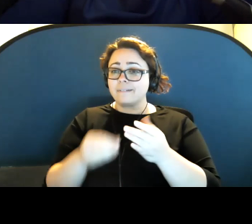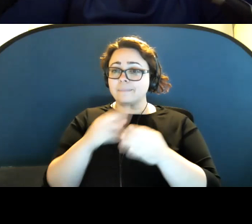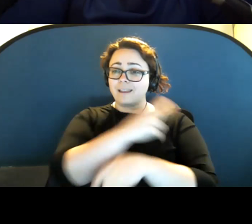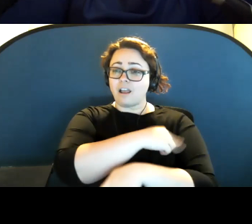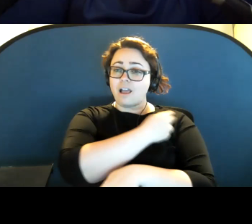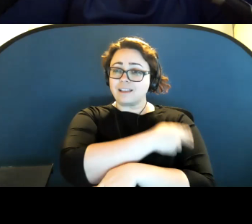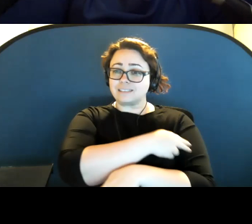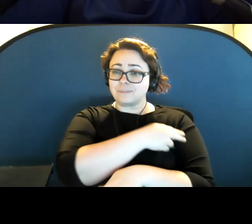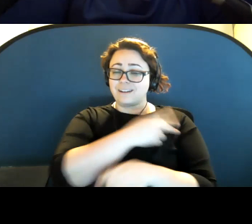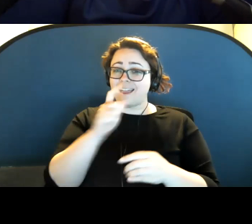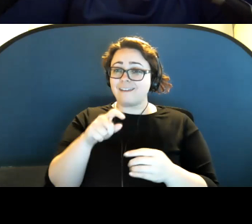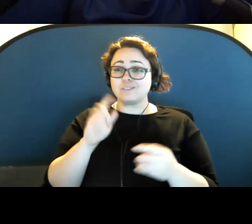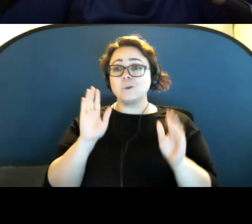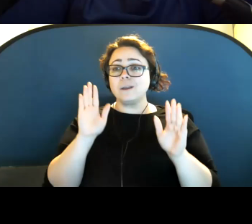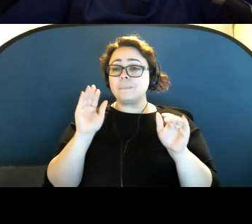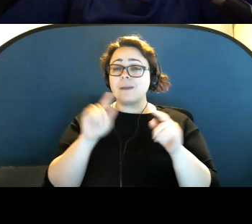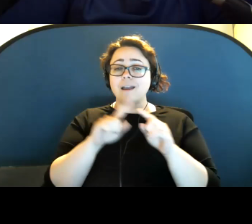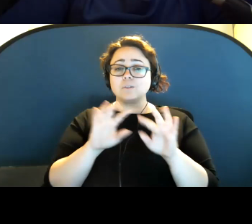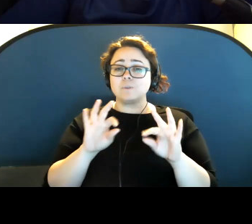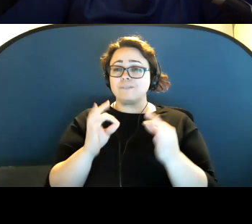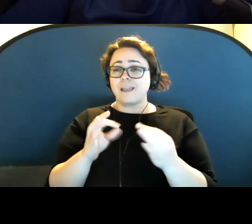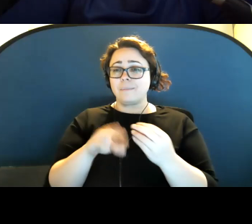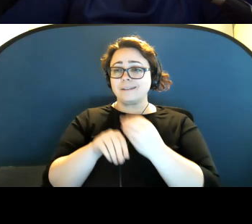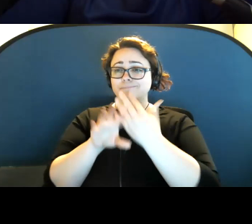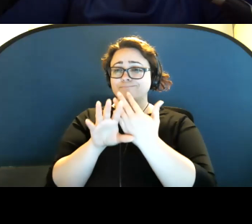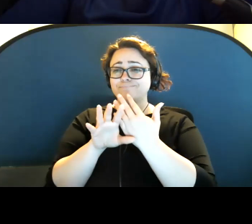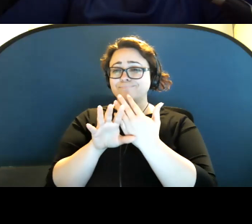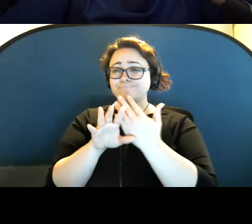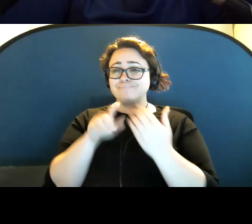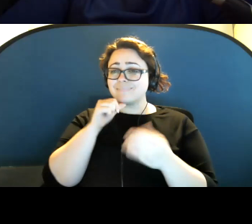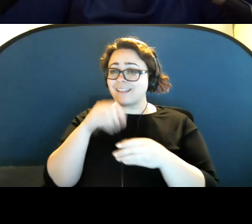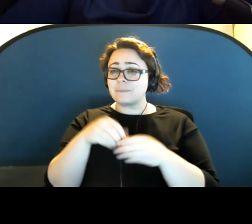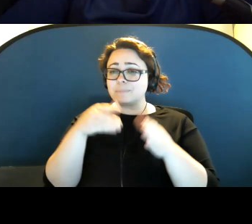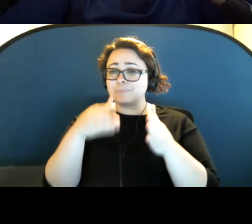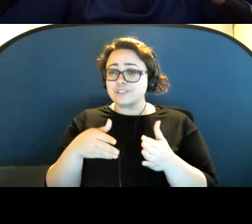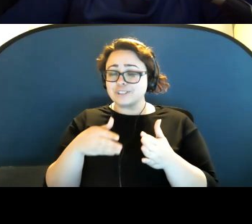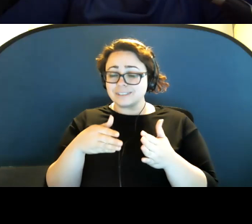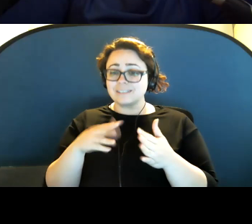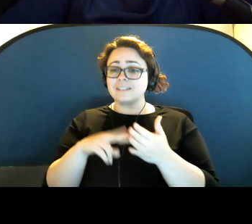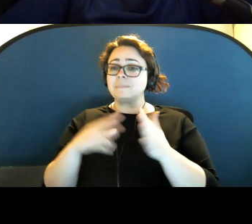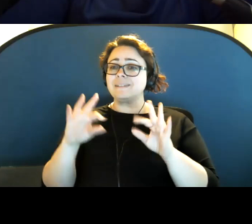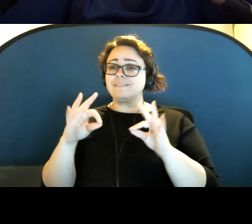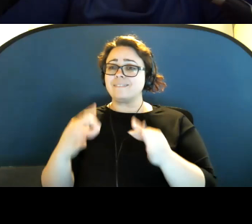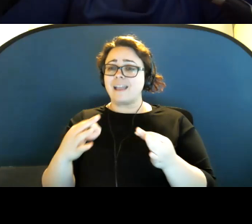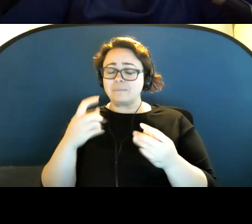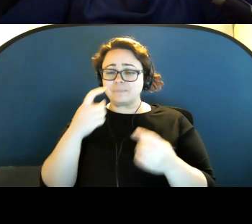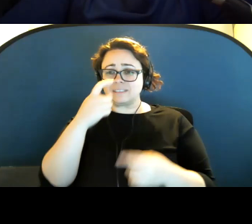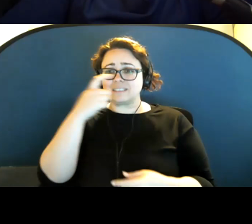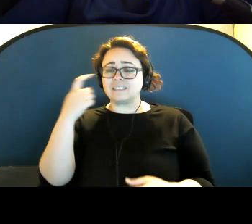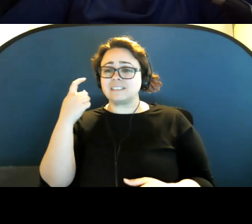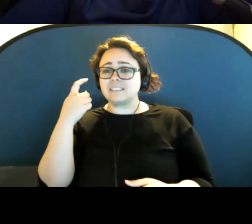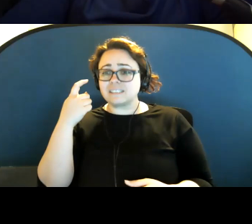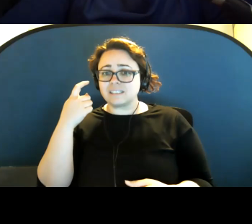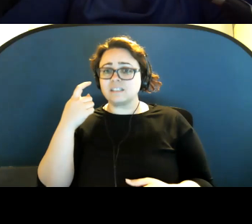restrictions. And it's very tragic and very traumatic for the families. So we always want to think about the family when a